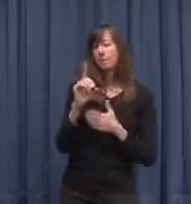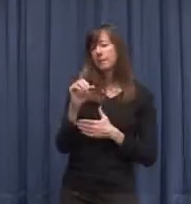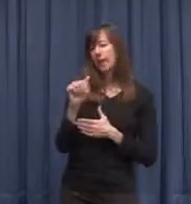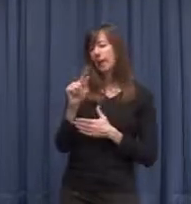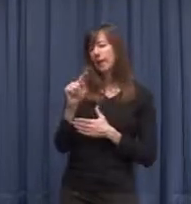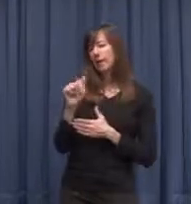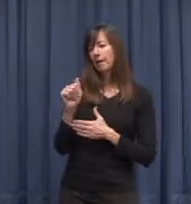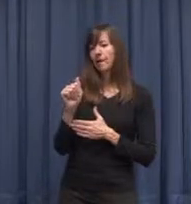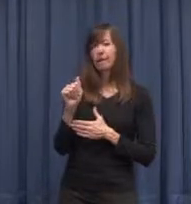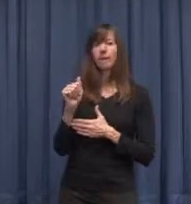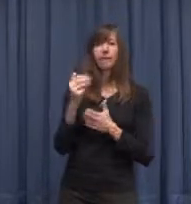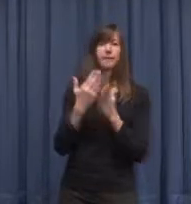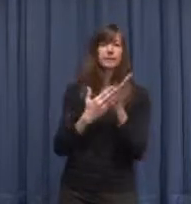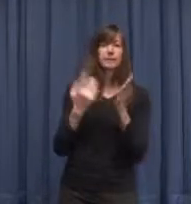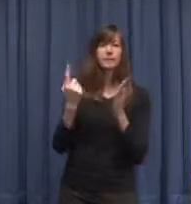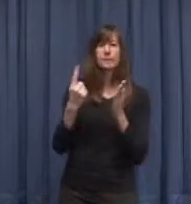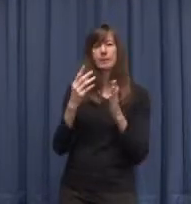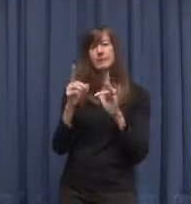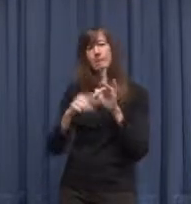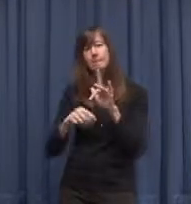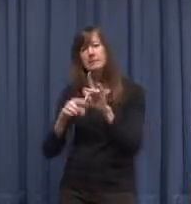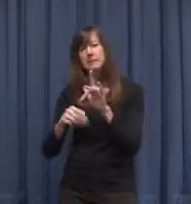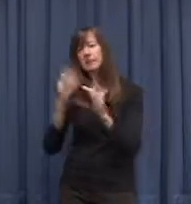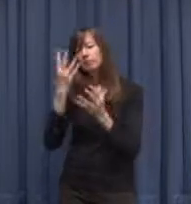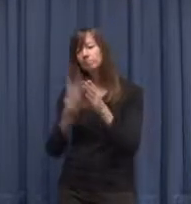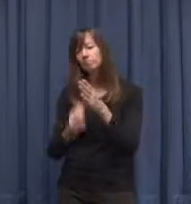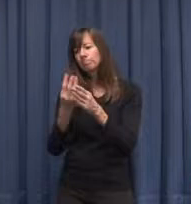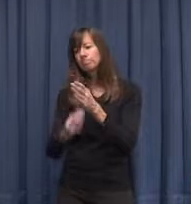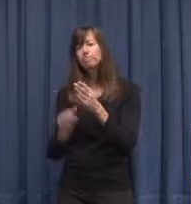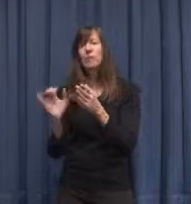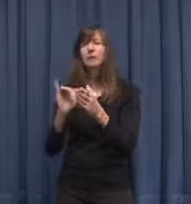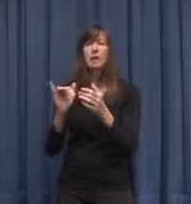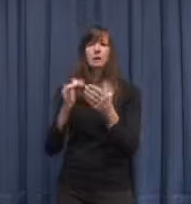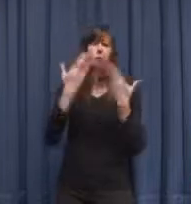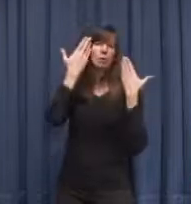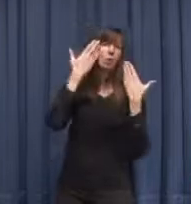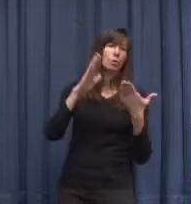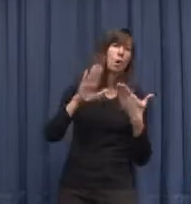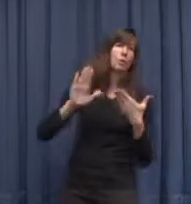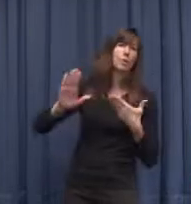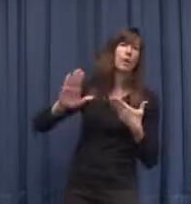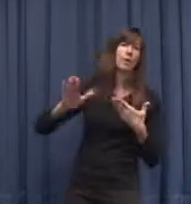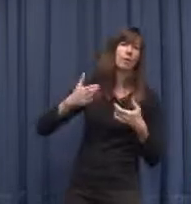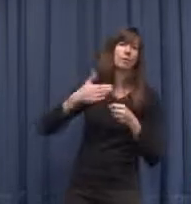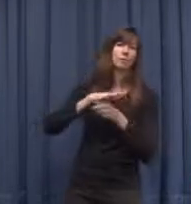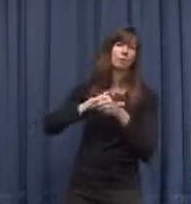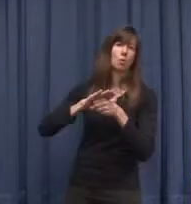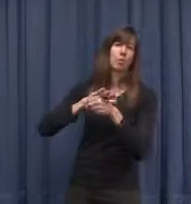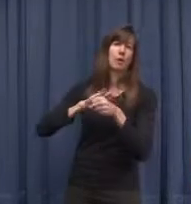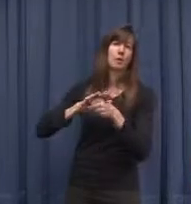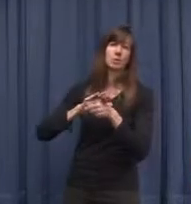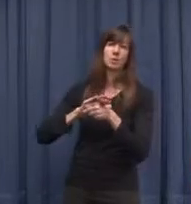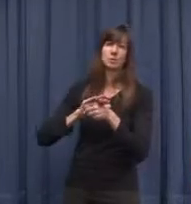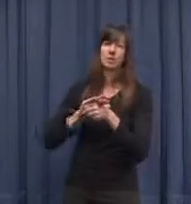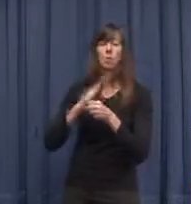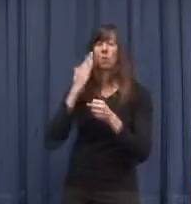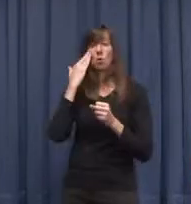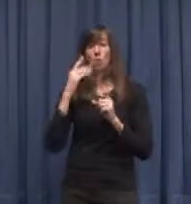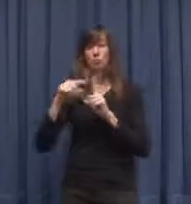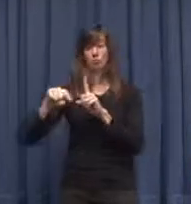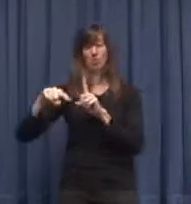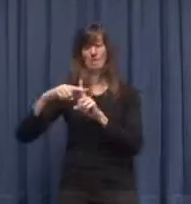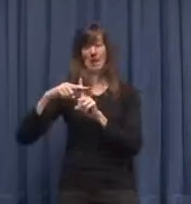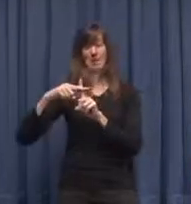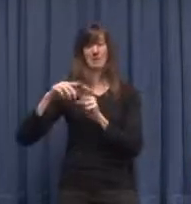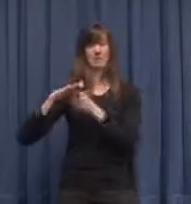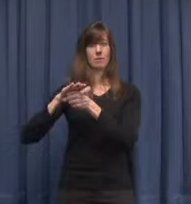So often we get an unknown location, but we know there's a positive case somewhere in the county. So we want to